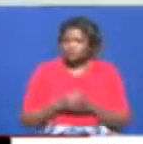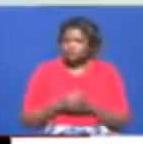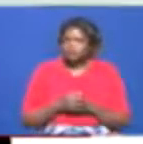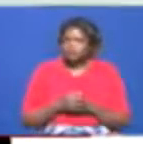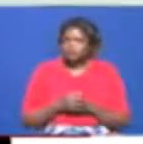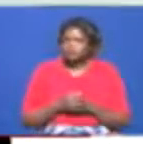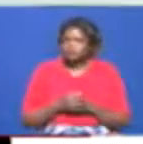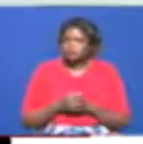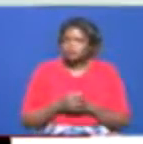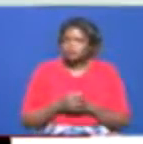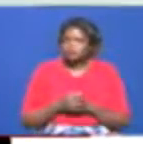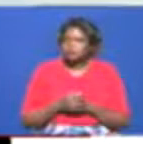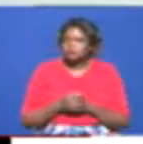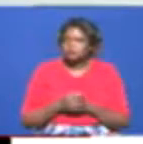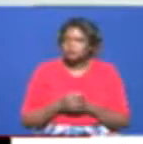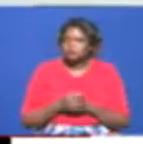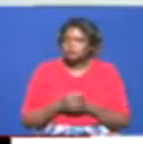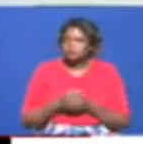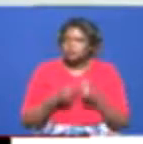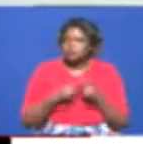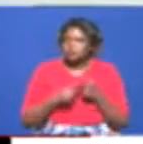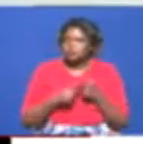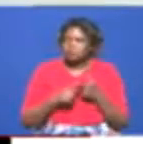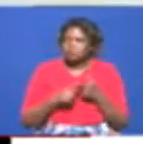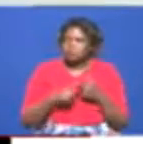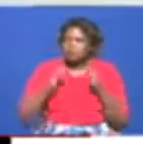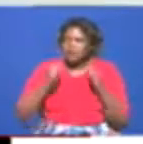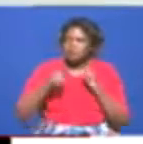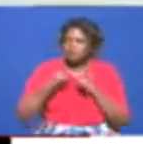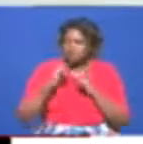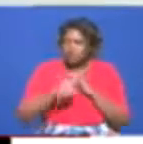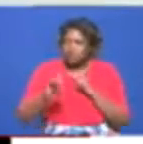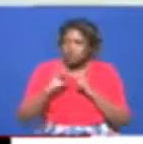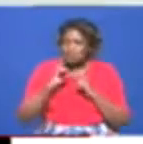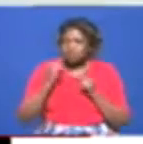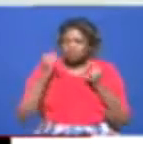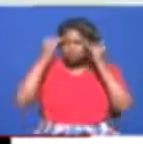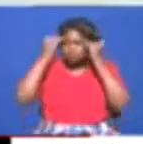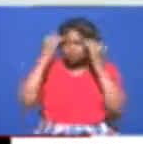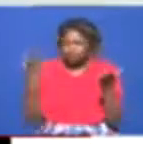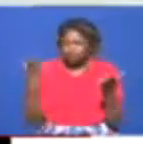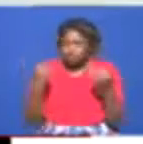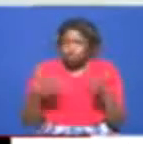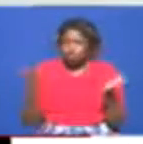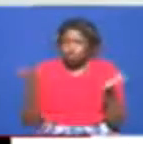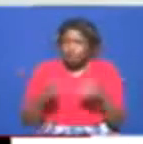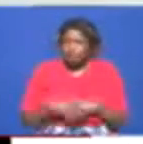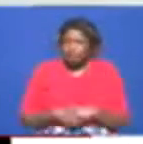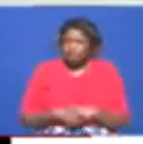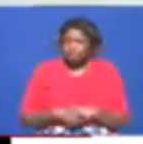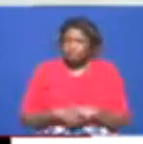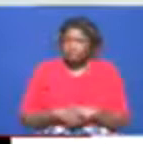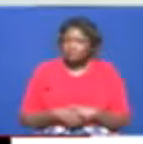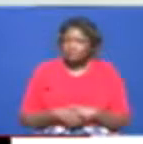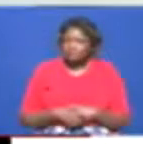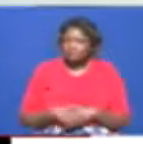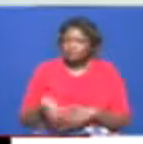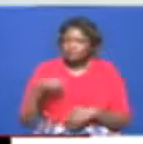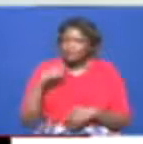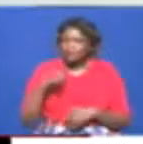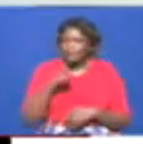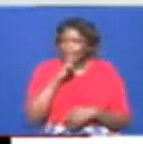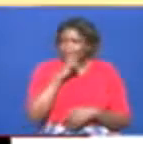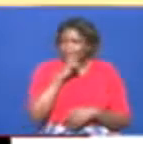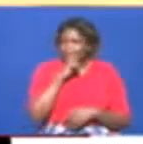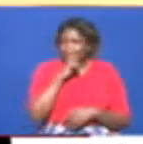hatutakuwa naweza kumaliza, and then niseme sijui mali ulienda. So I keep quiet